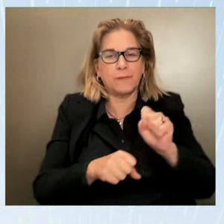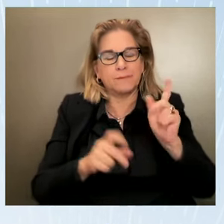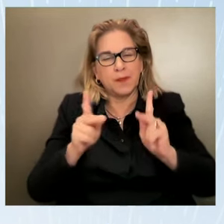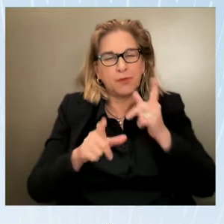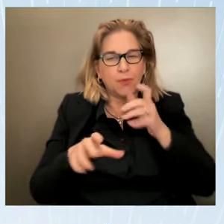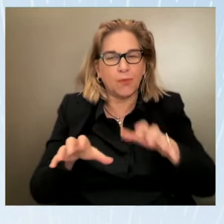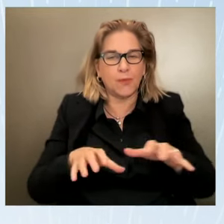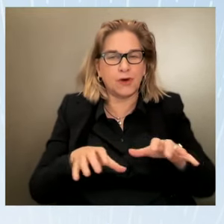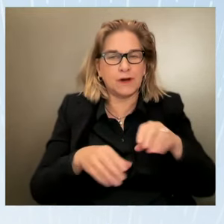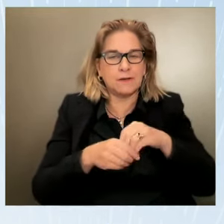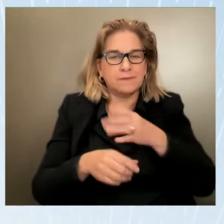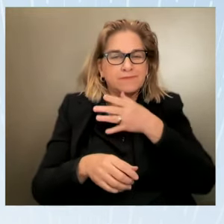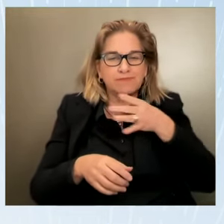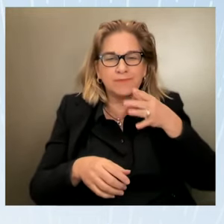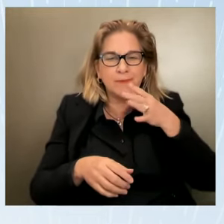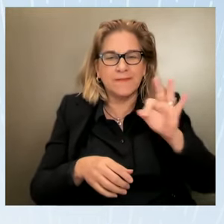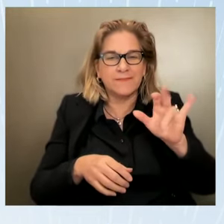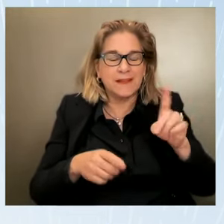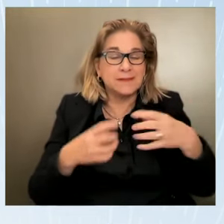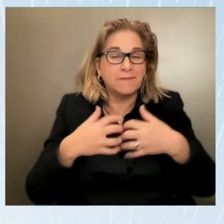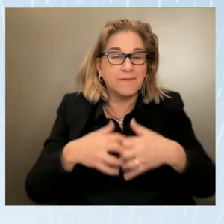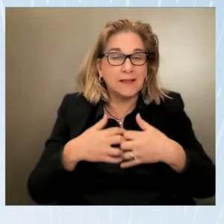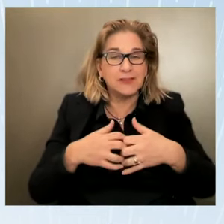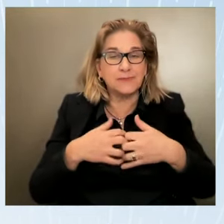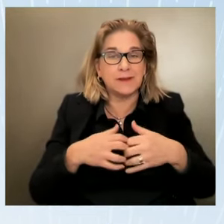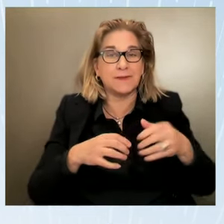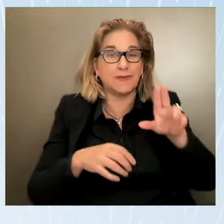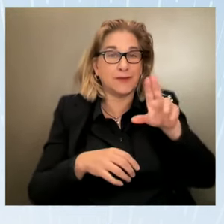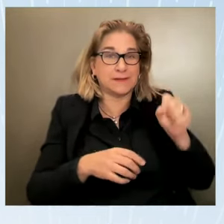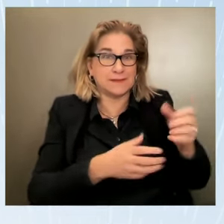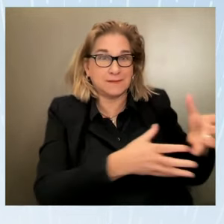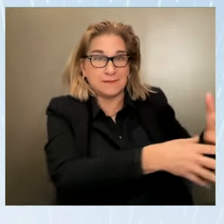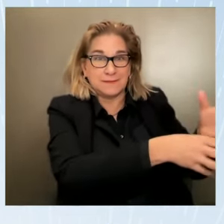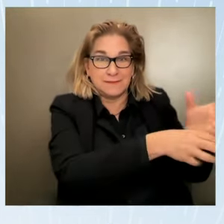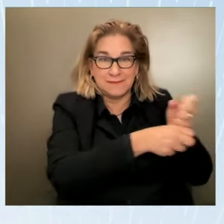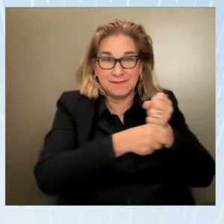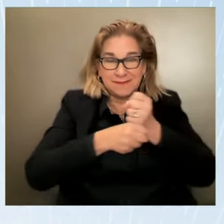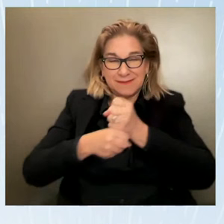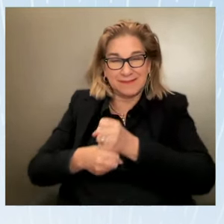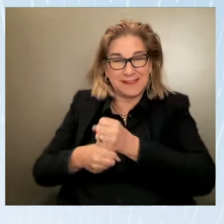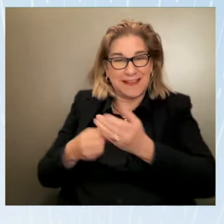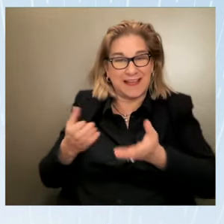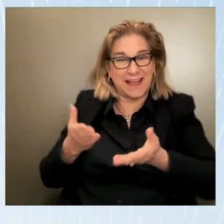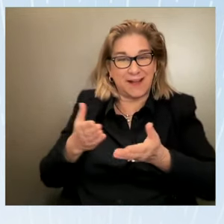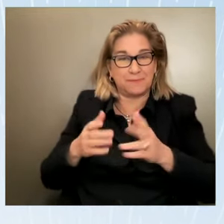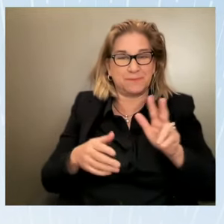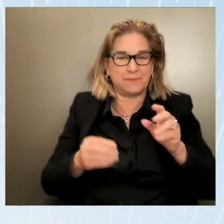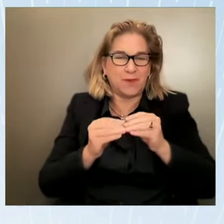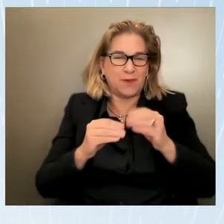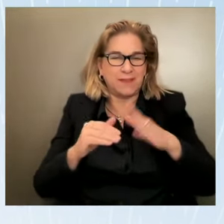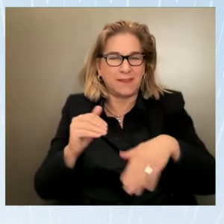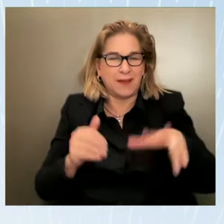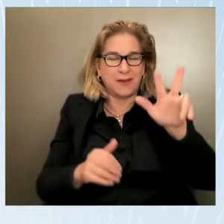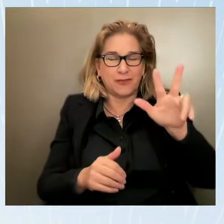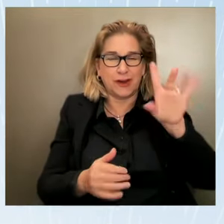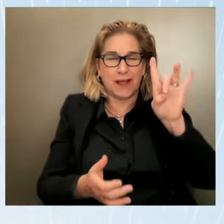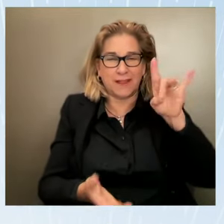This organization has trained more than 38,000 migrant workers throughout Mexico to ensure that they know their rights.